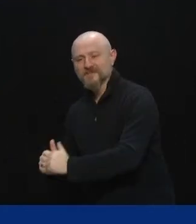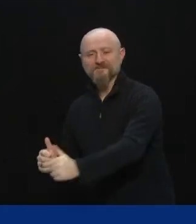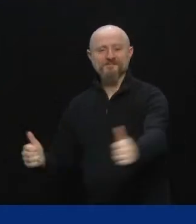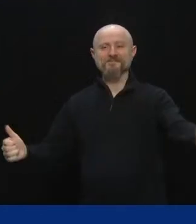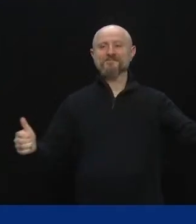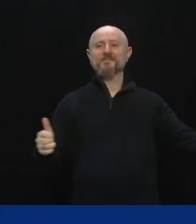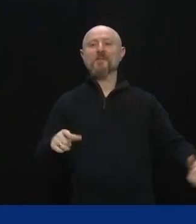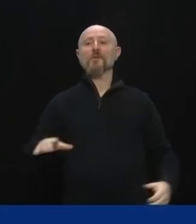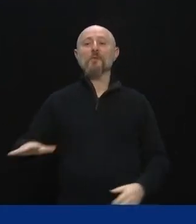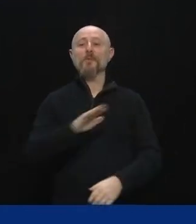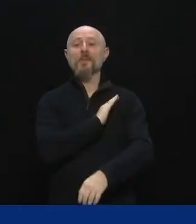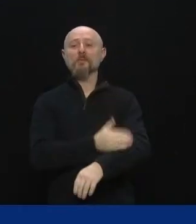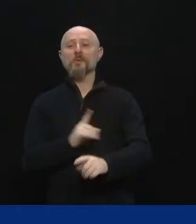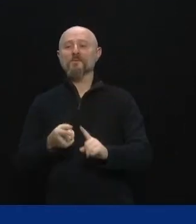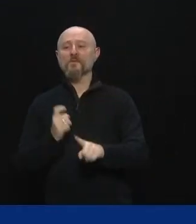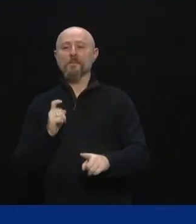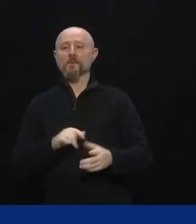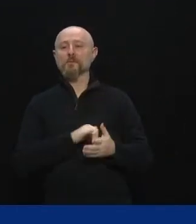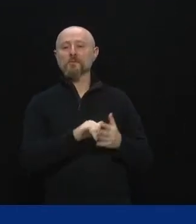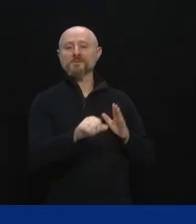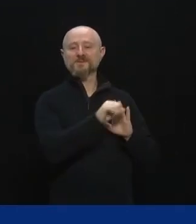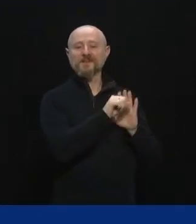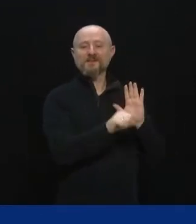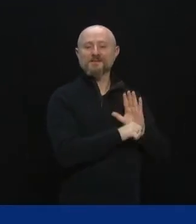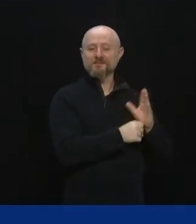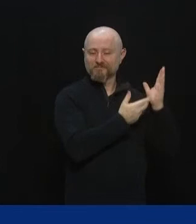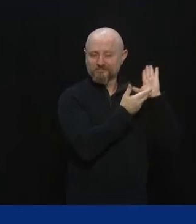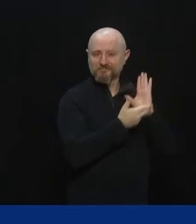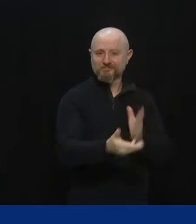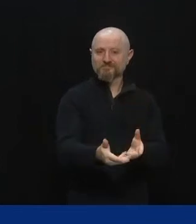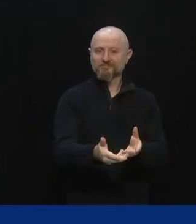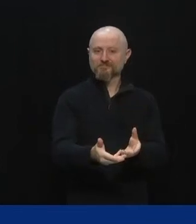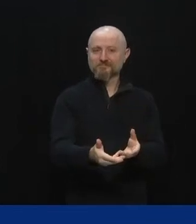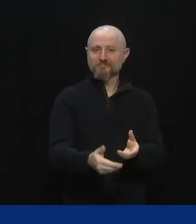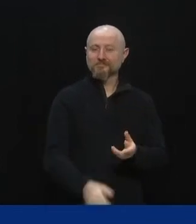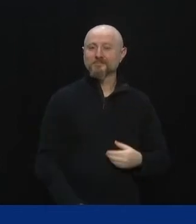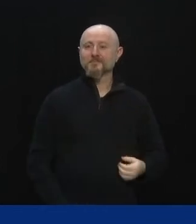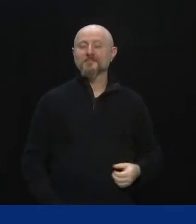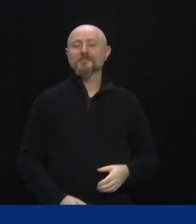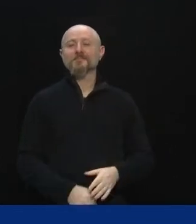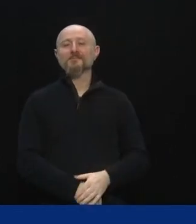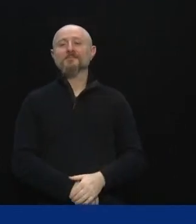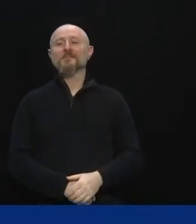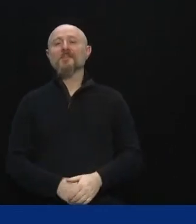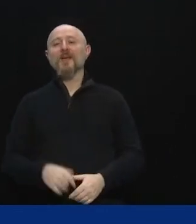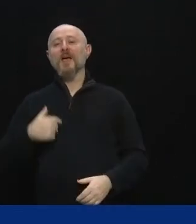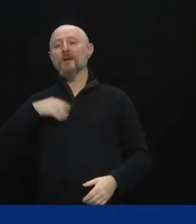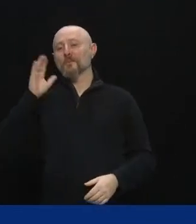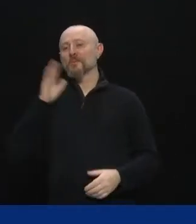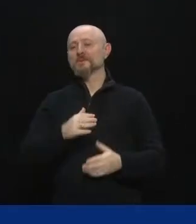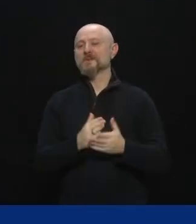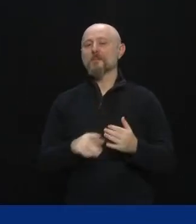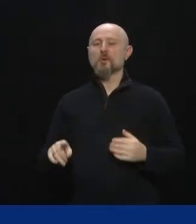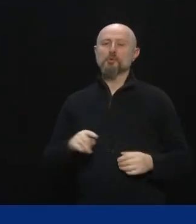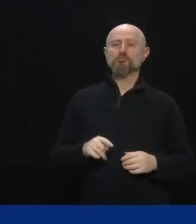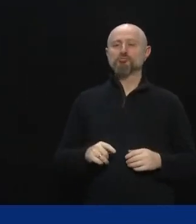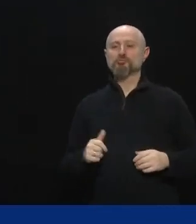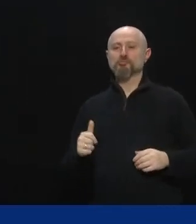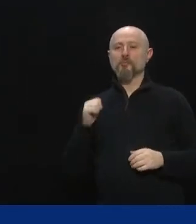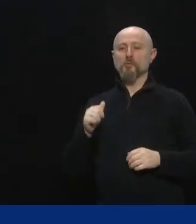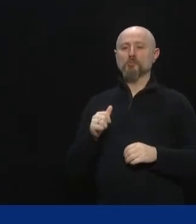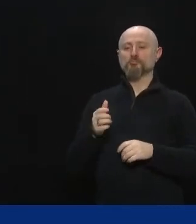the state to enforce this. Now, we understand that there are those who've said they will not. I am